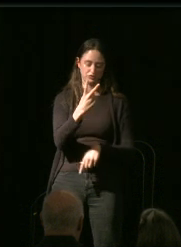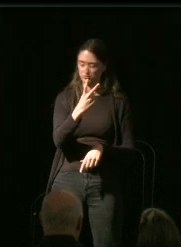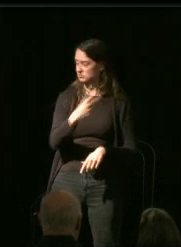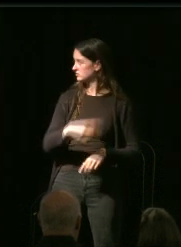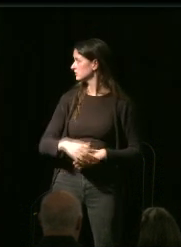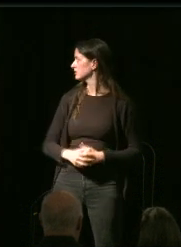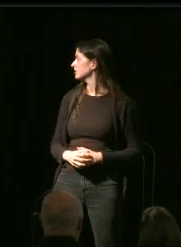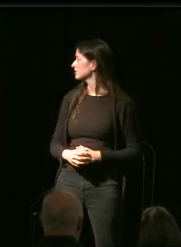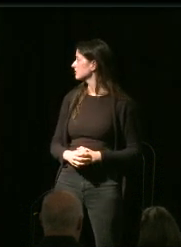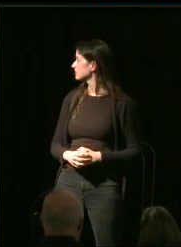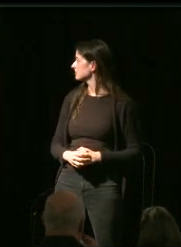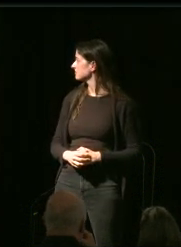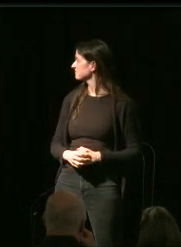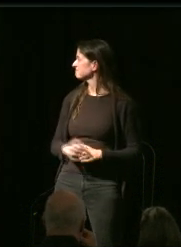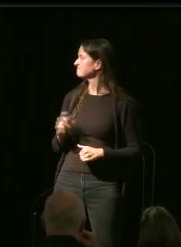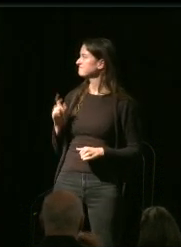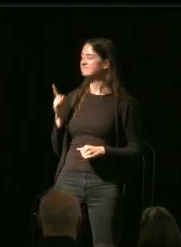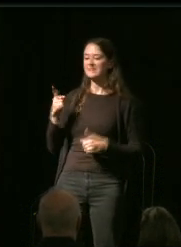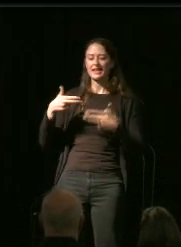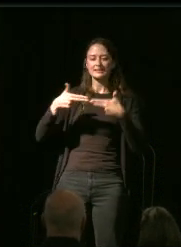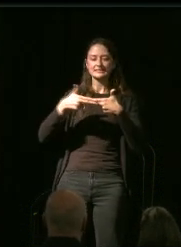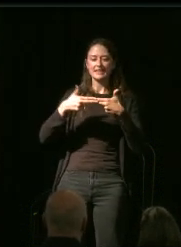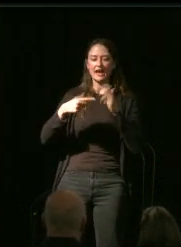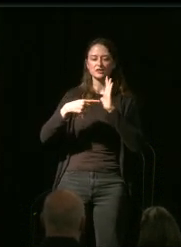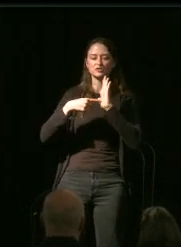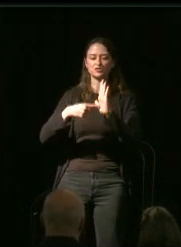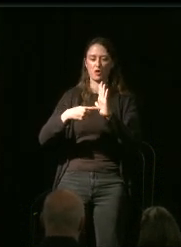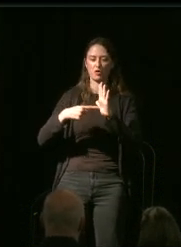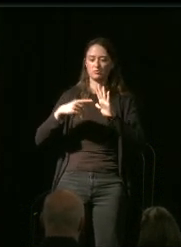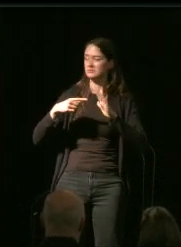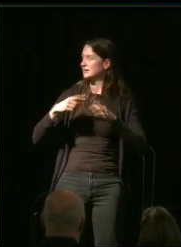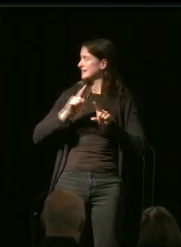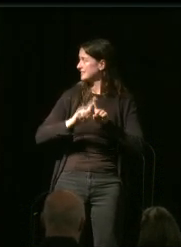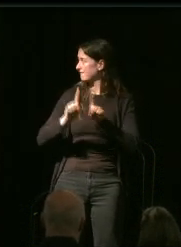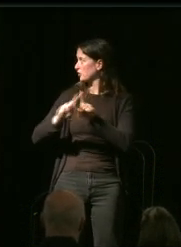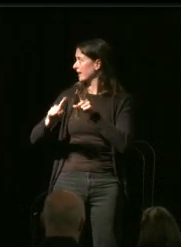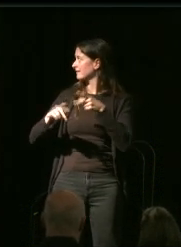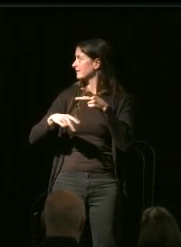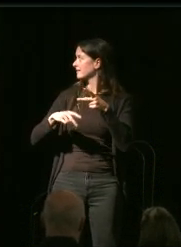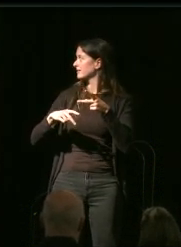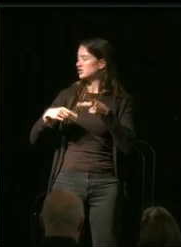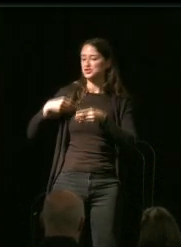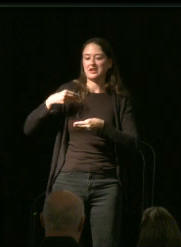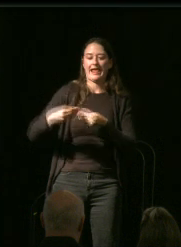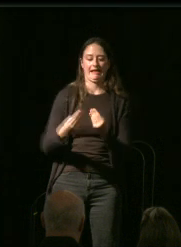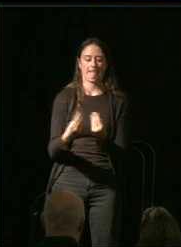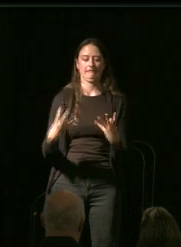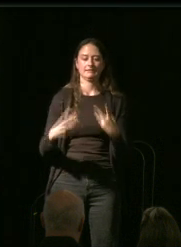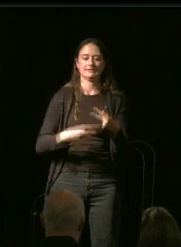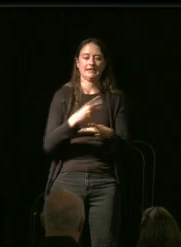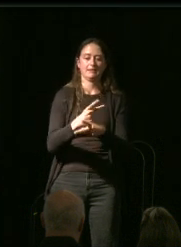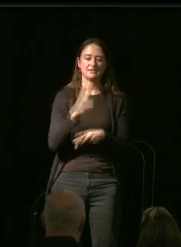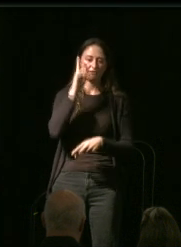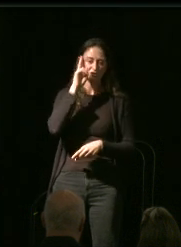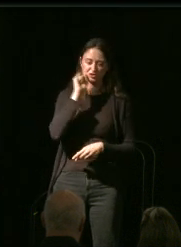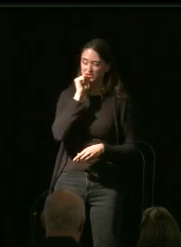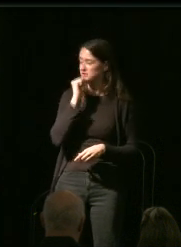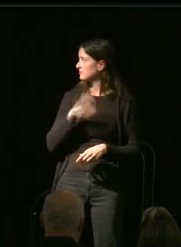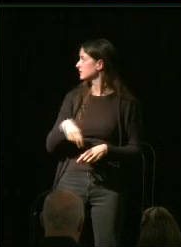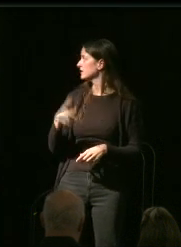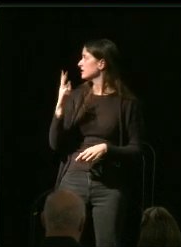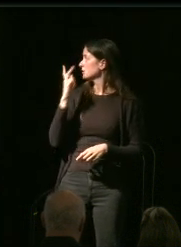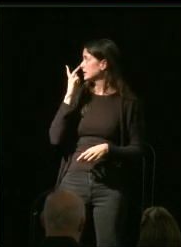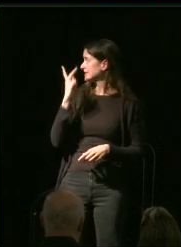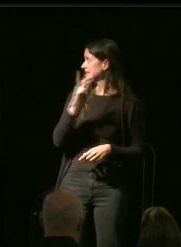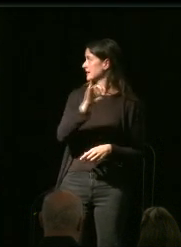39 to 55% of Usher type 1 is due to MYO7A. Sometimes MYO7A related Usher is referred to as